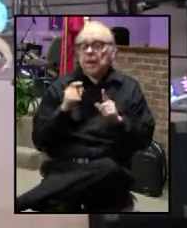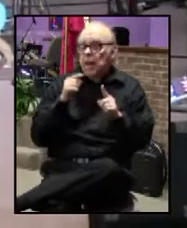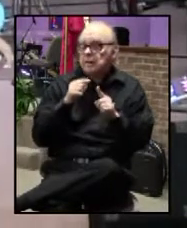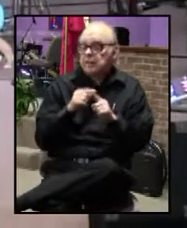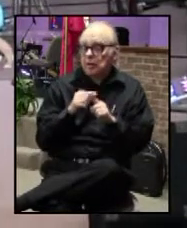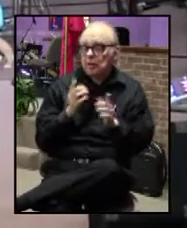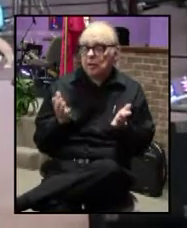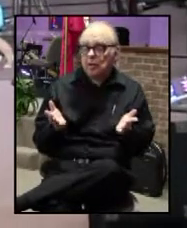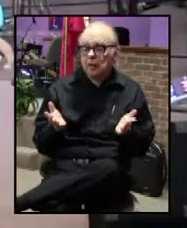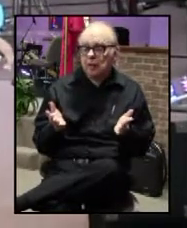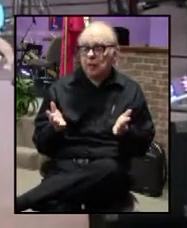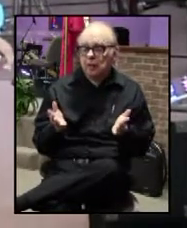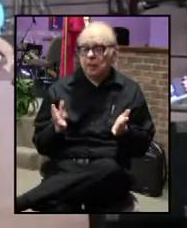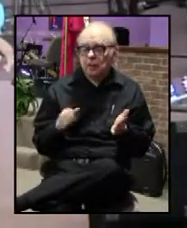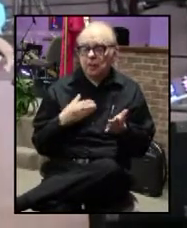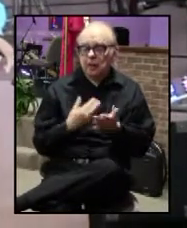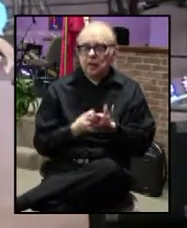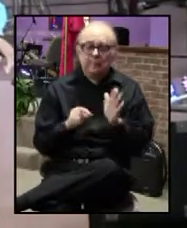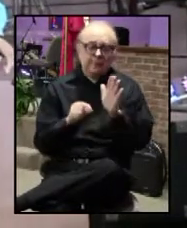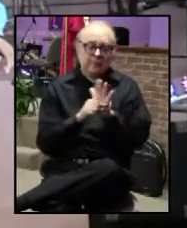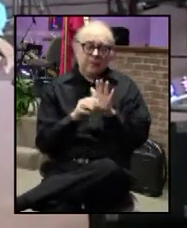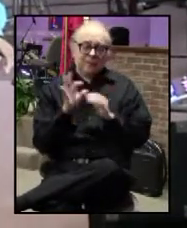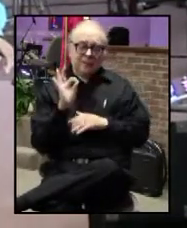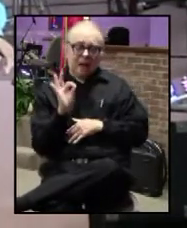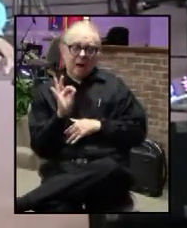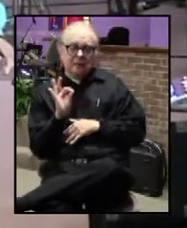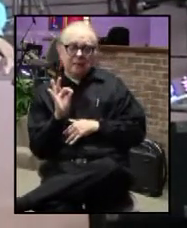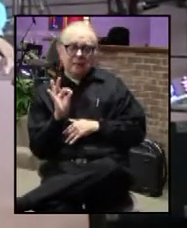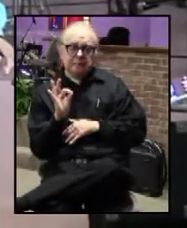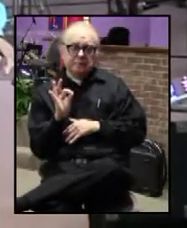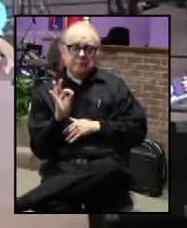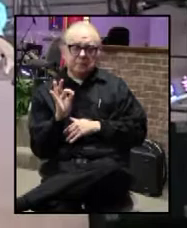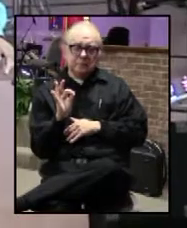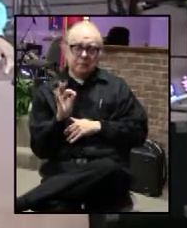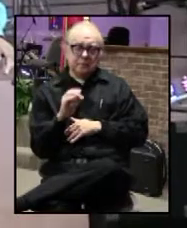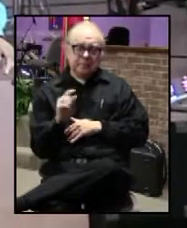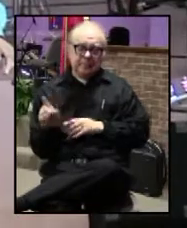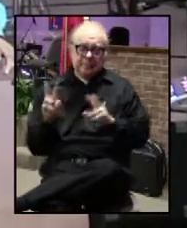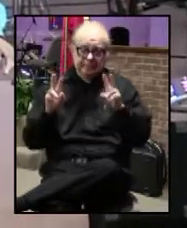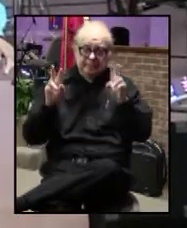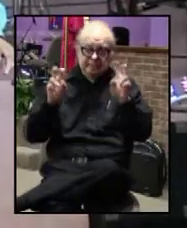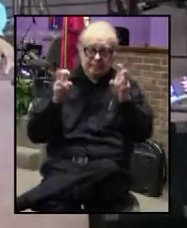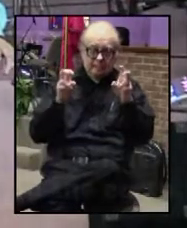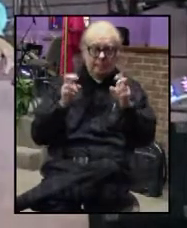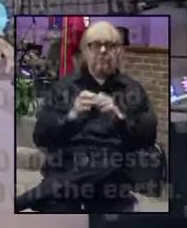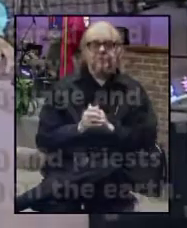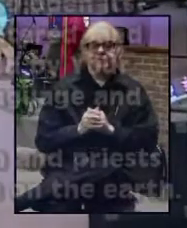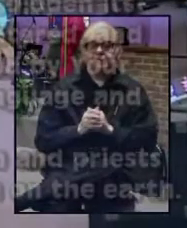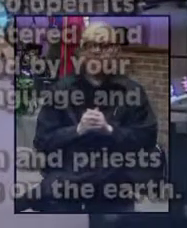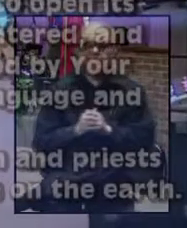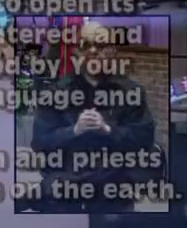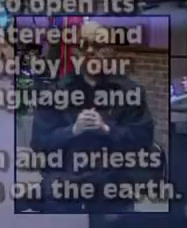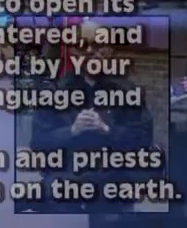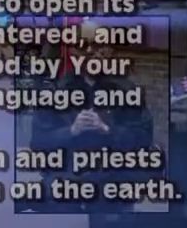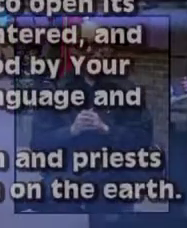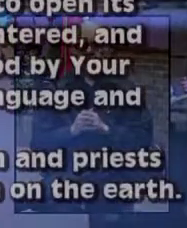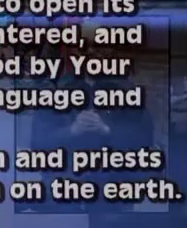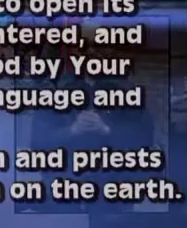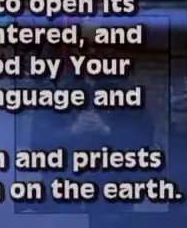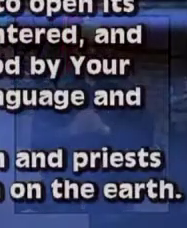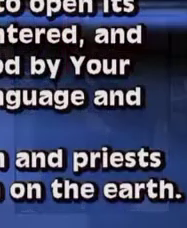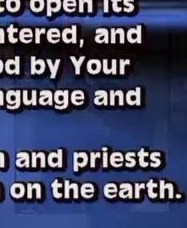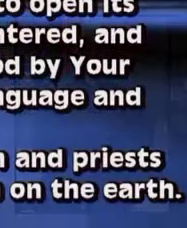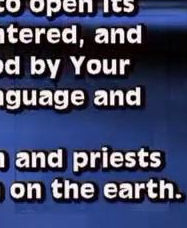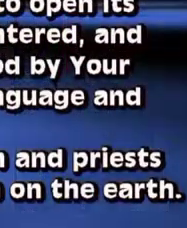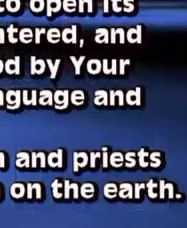until you come to verse number 9. And here's what it says. Well, let's go back to